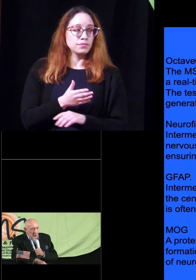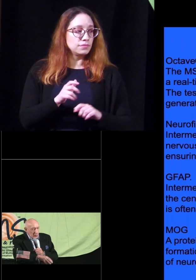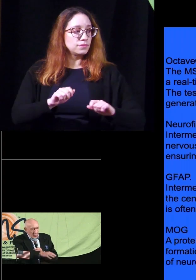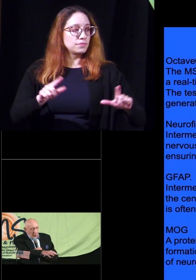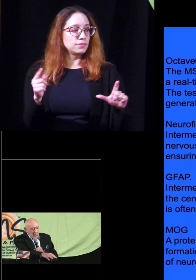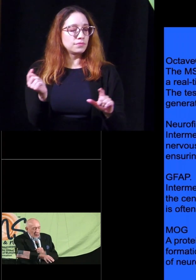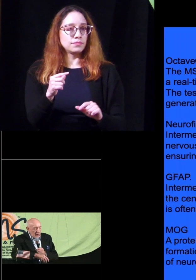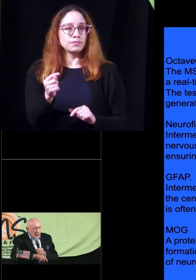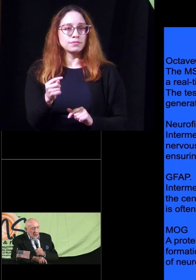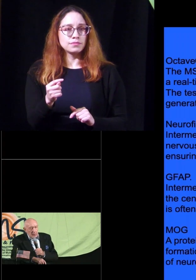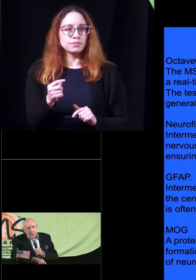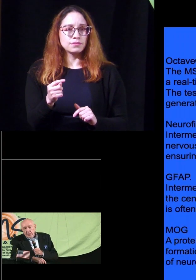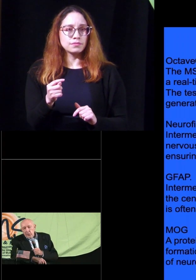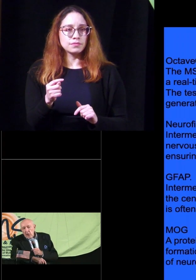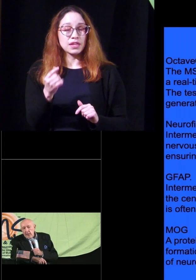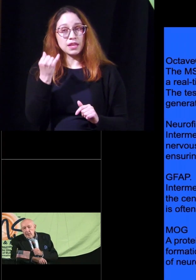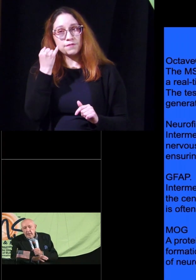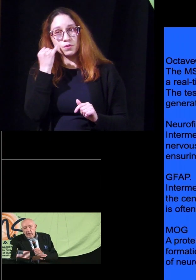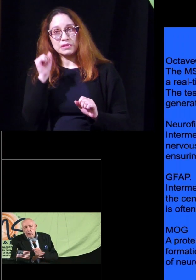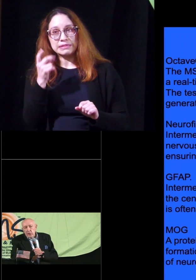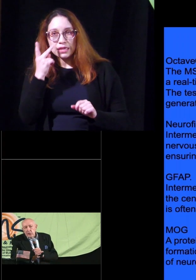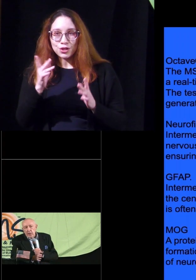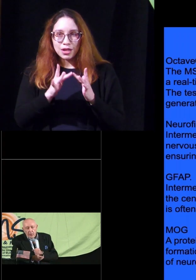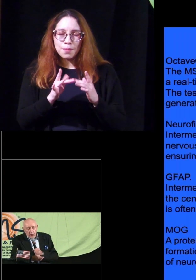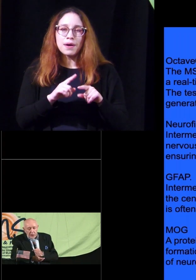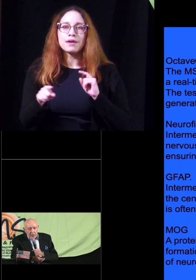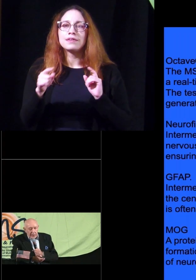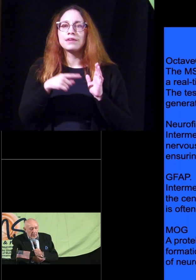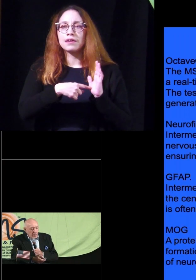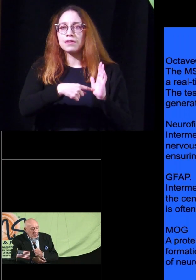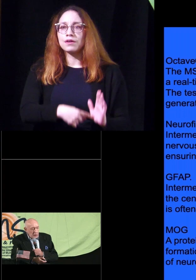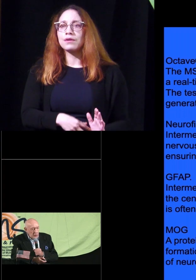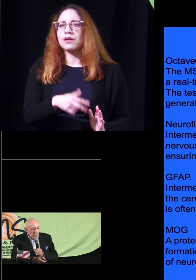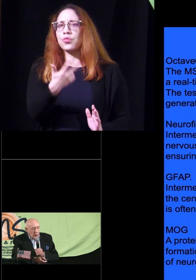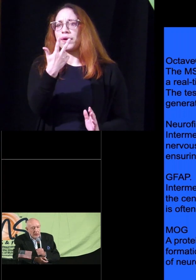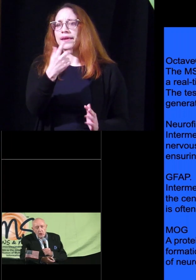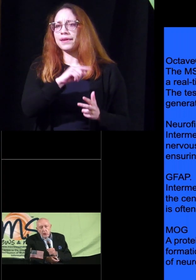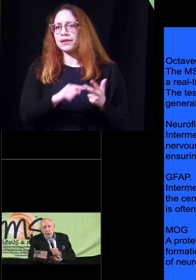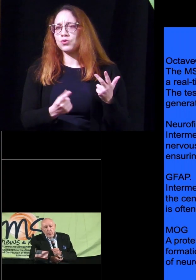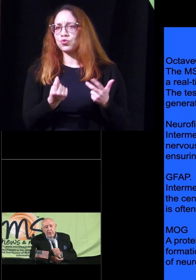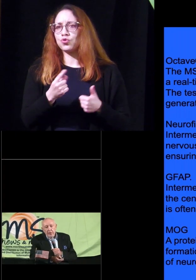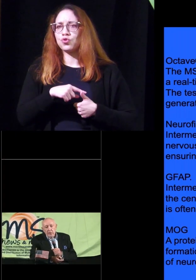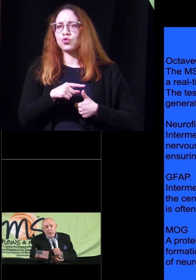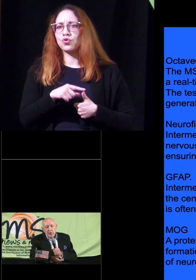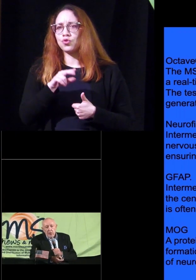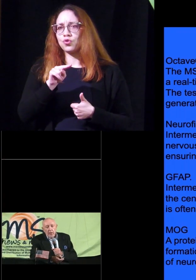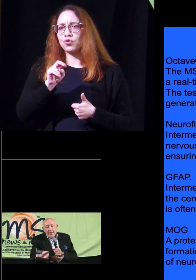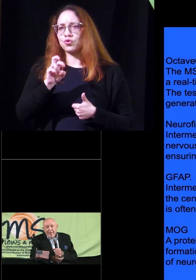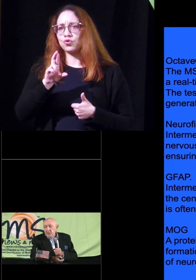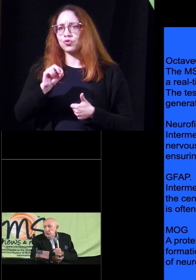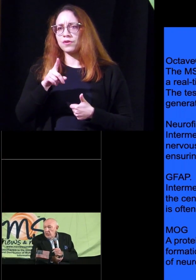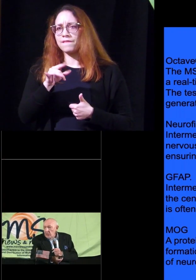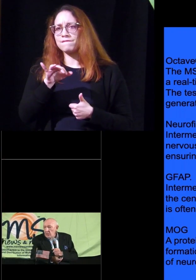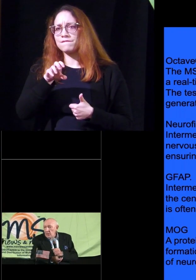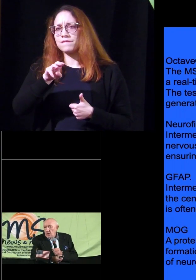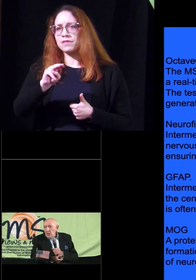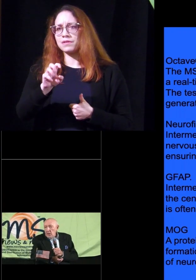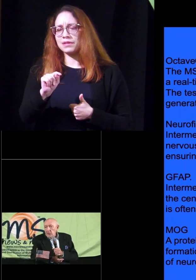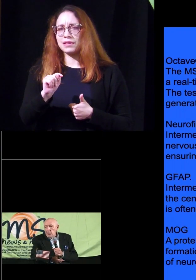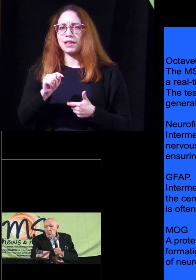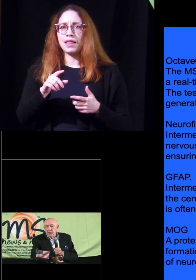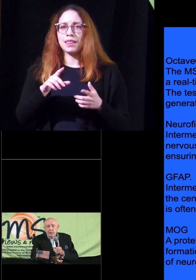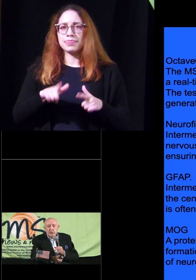here that you can look at on the internet, I gave you an example of what 3 of them do. The one is called neurofilament light